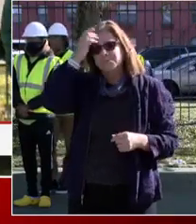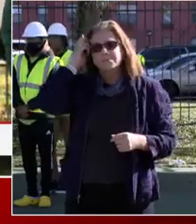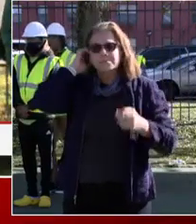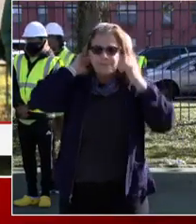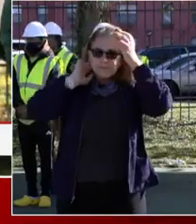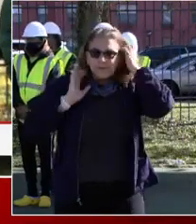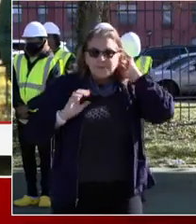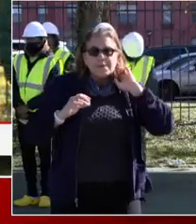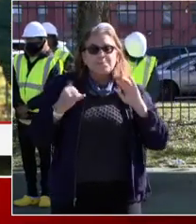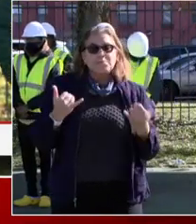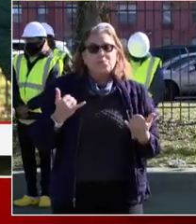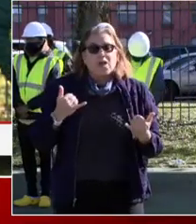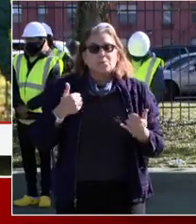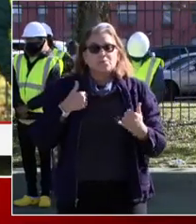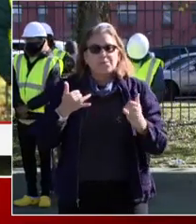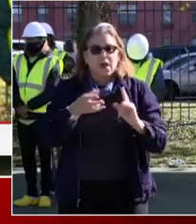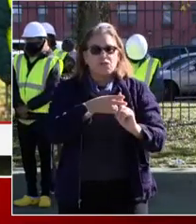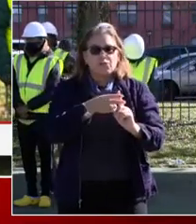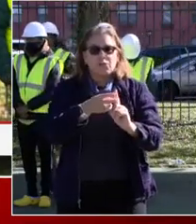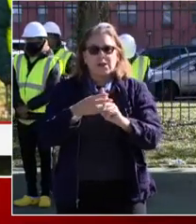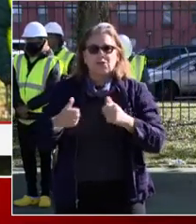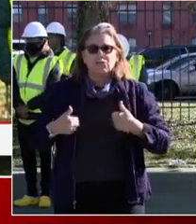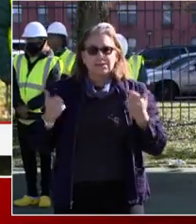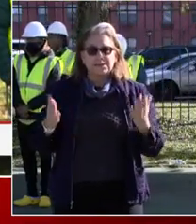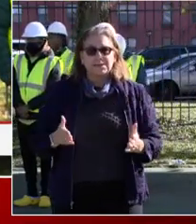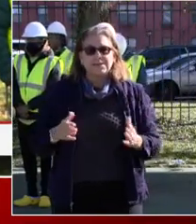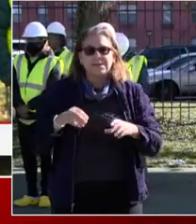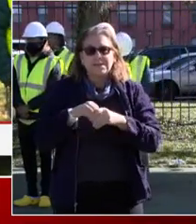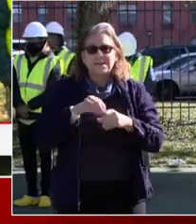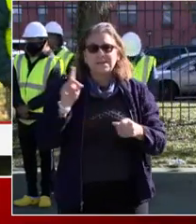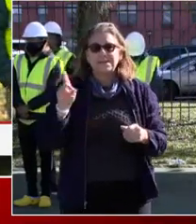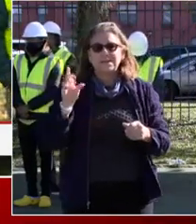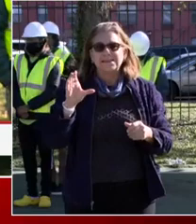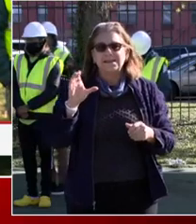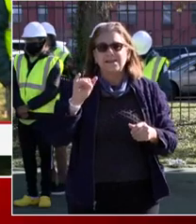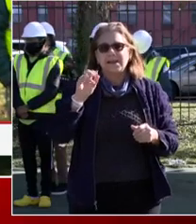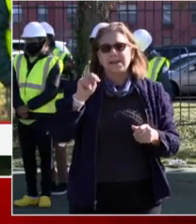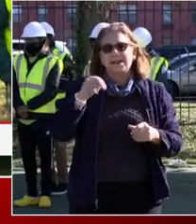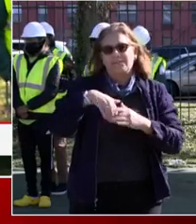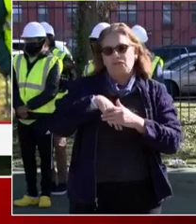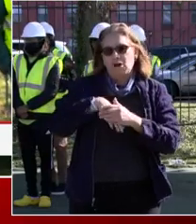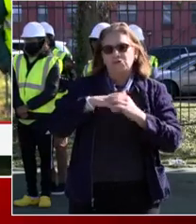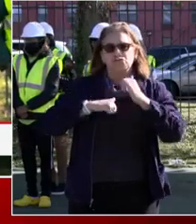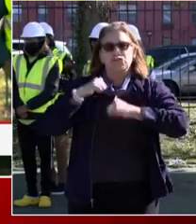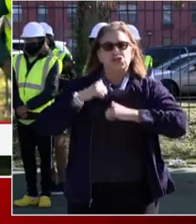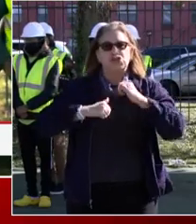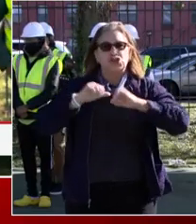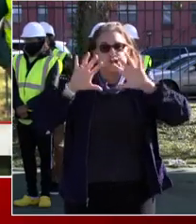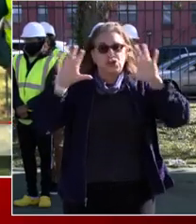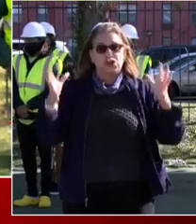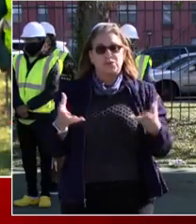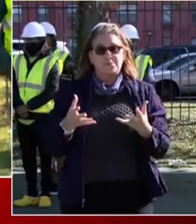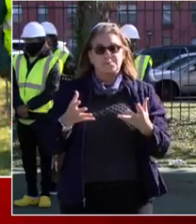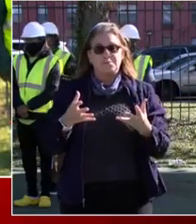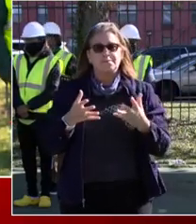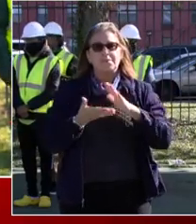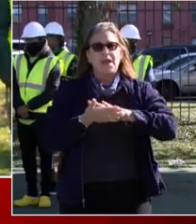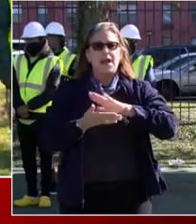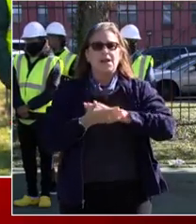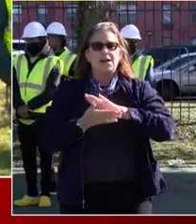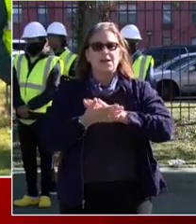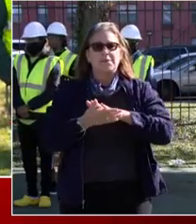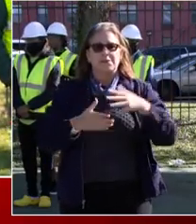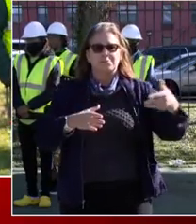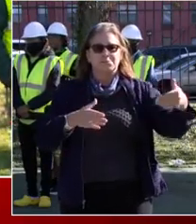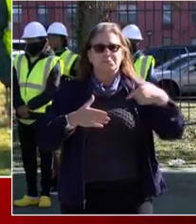Infrastructure Academy. And this program is the program that Mr. Alvarez participated in. And I think of Solar Works